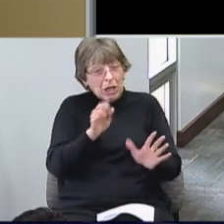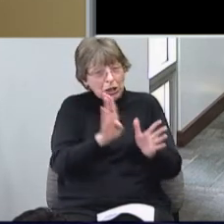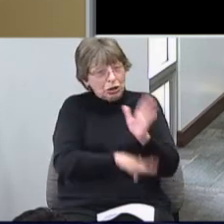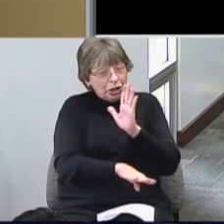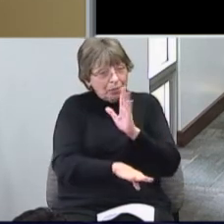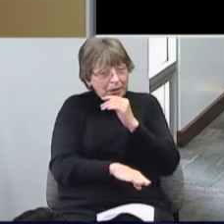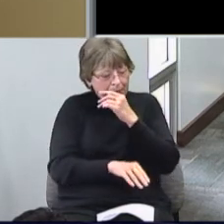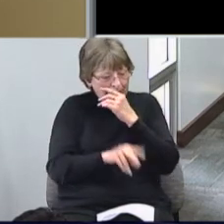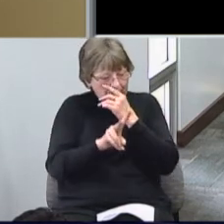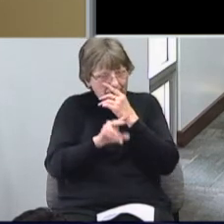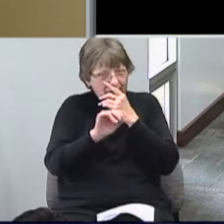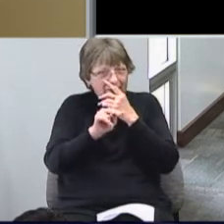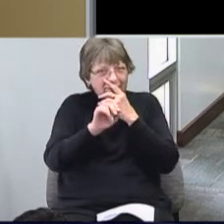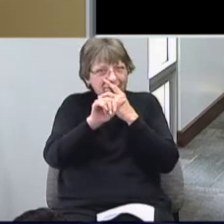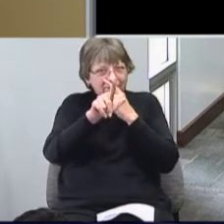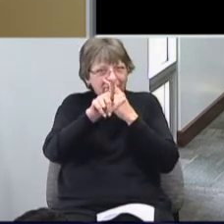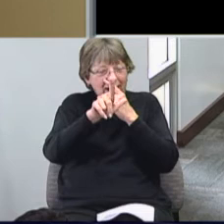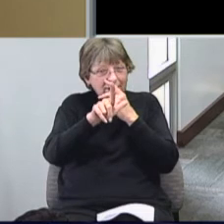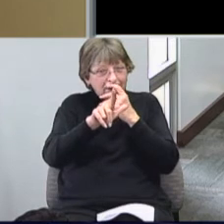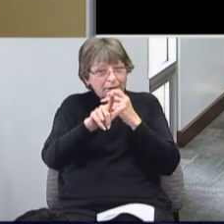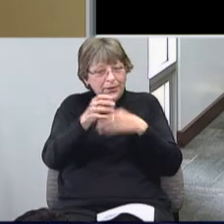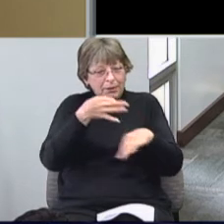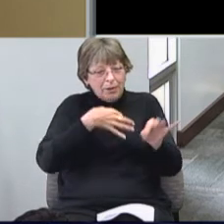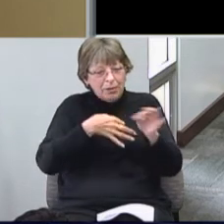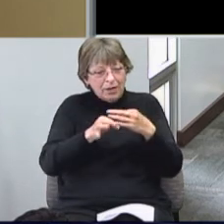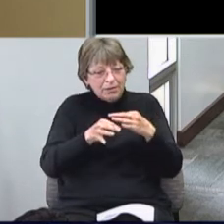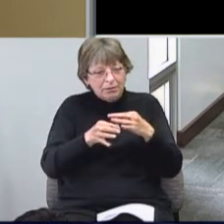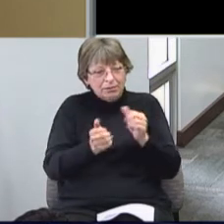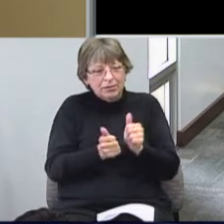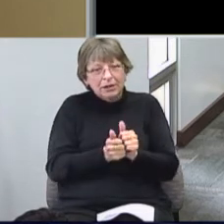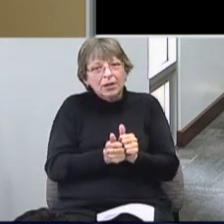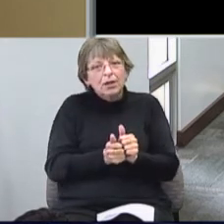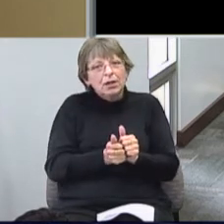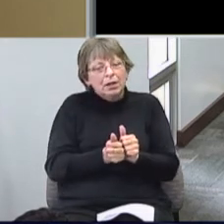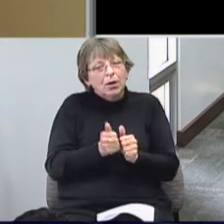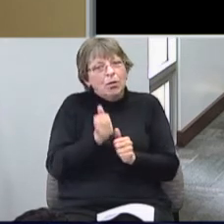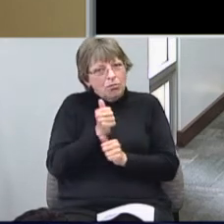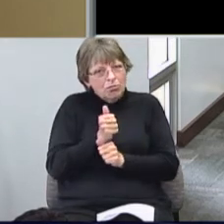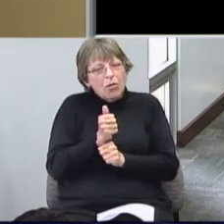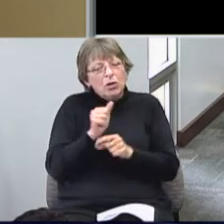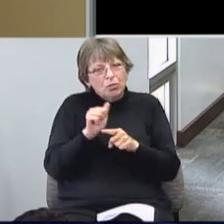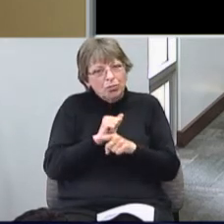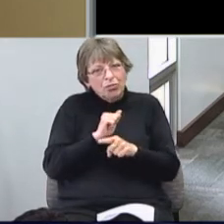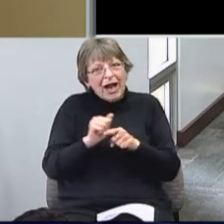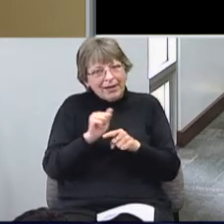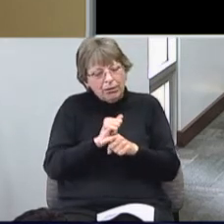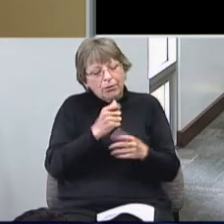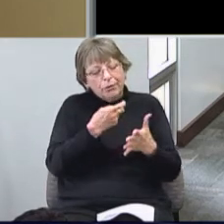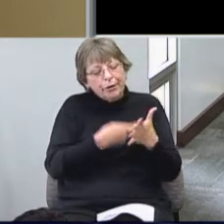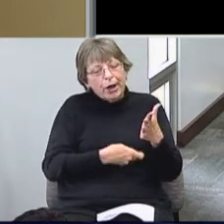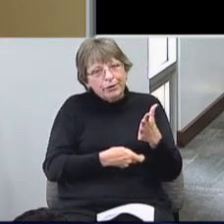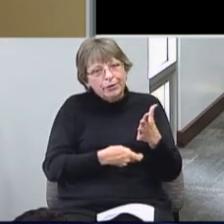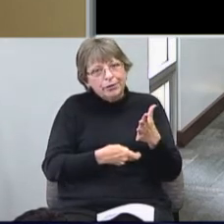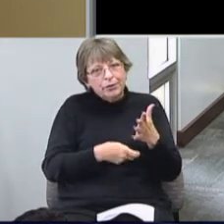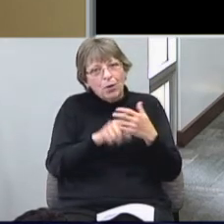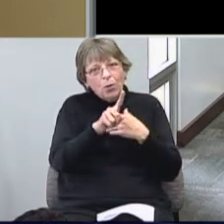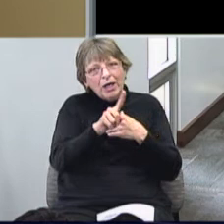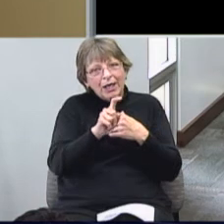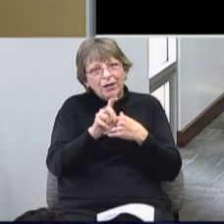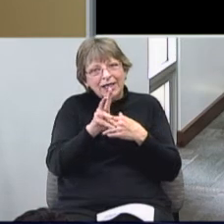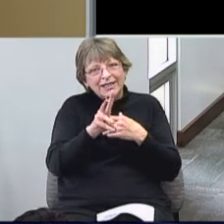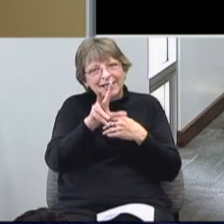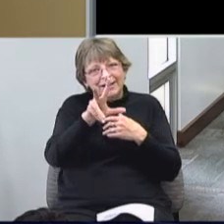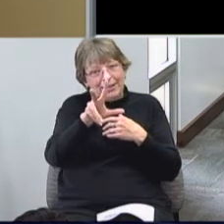The vinyl window replacement would have been the most prudent alternative as far as cost, because they were $163